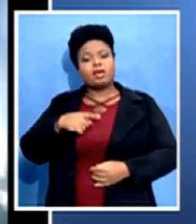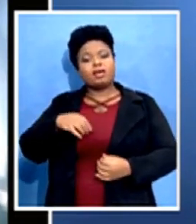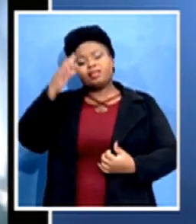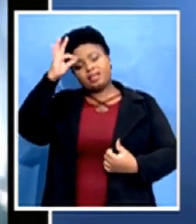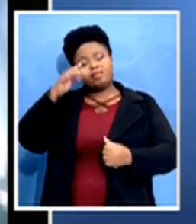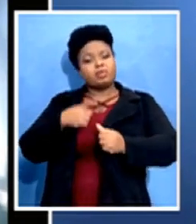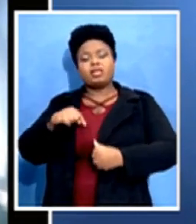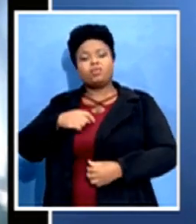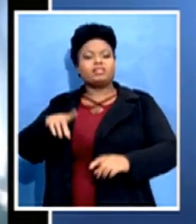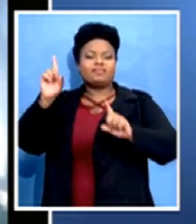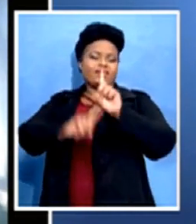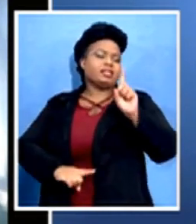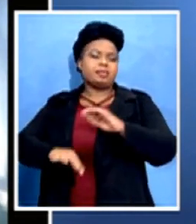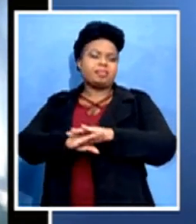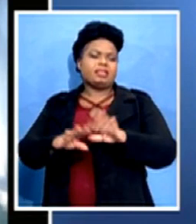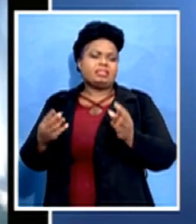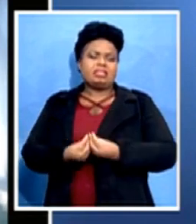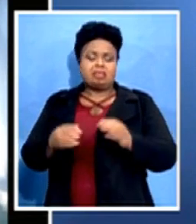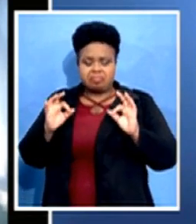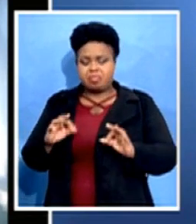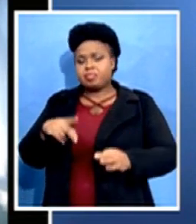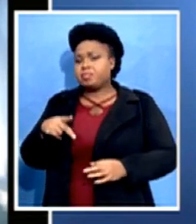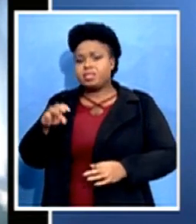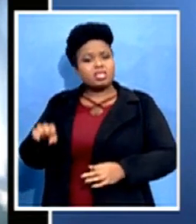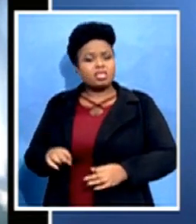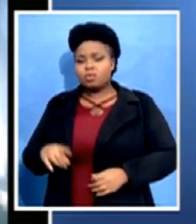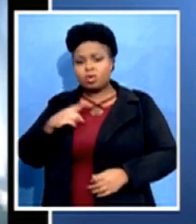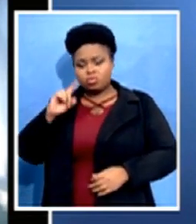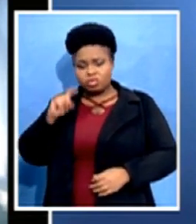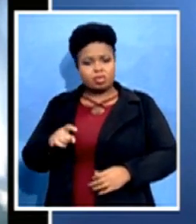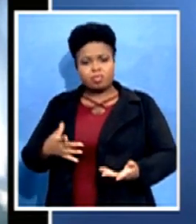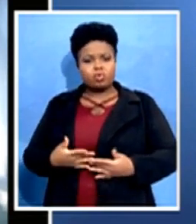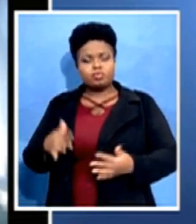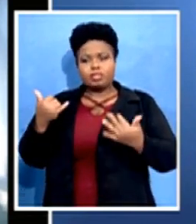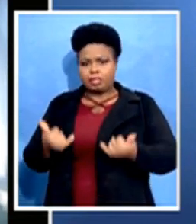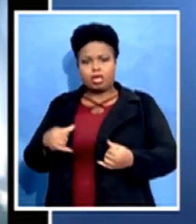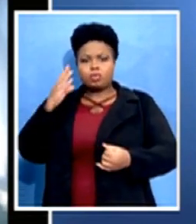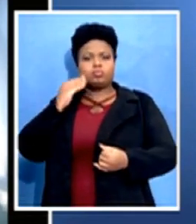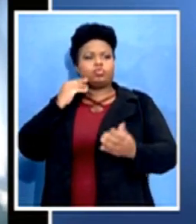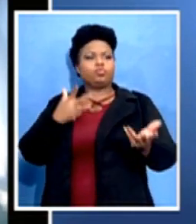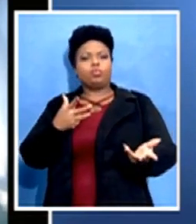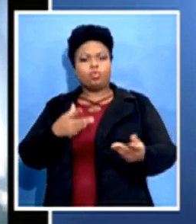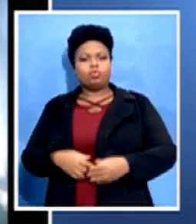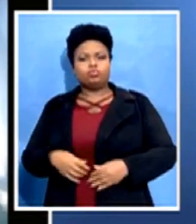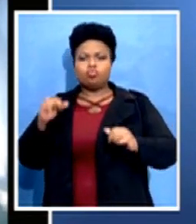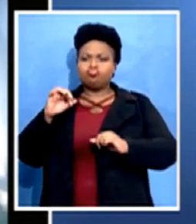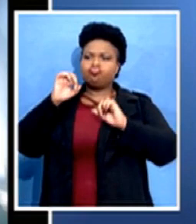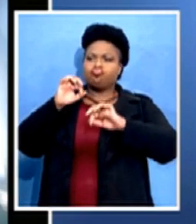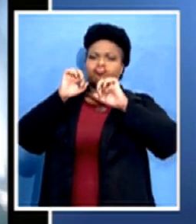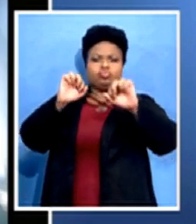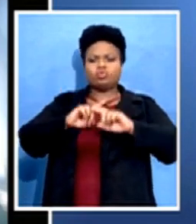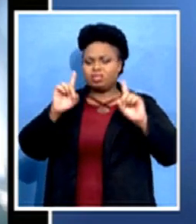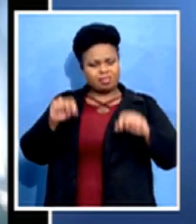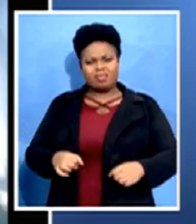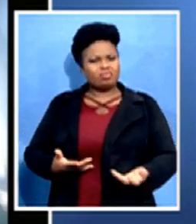PPE. We were not supposed to be in the middle of a pandemic. We were not supposed to toy. We are not supposed to abandon our work